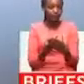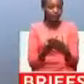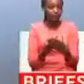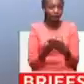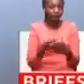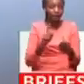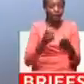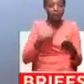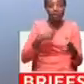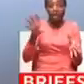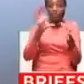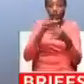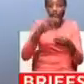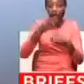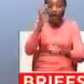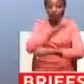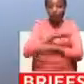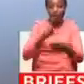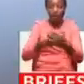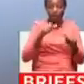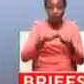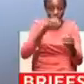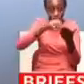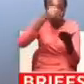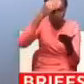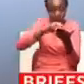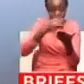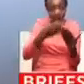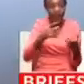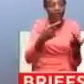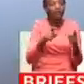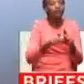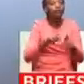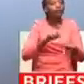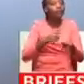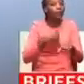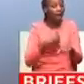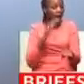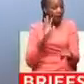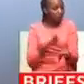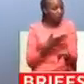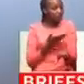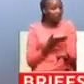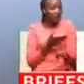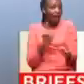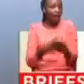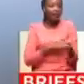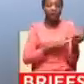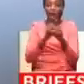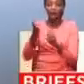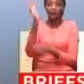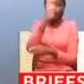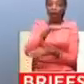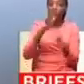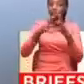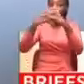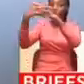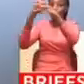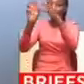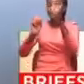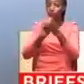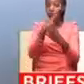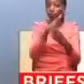went to high school. I continued with my studies, but I was doing music at the same time. And so I traveled back to the U.S. through